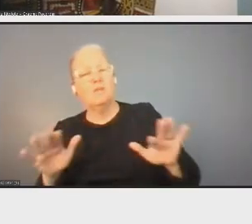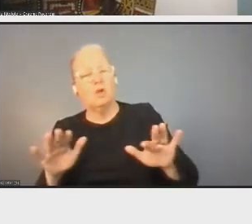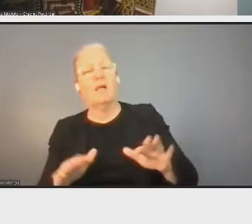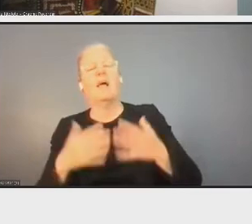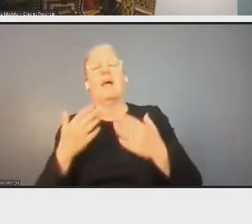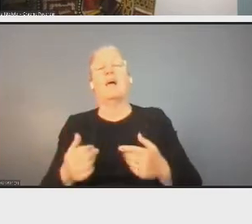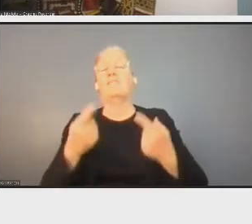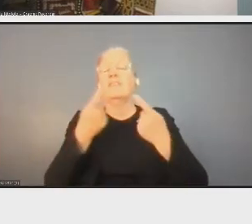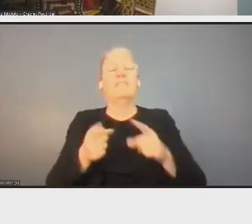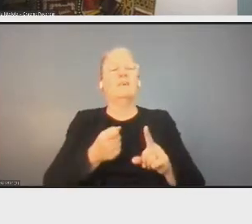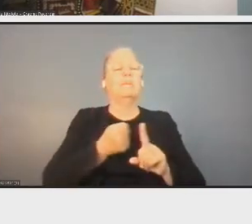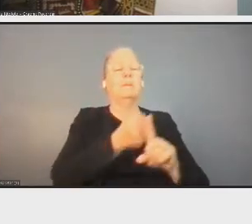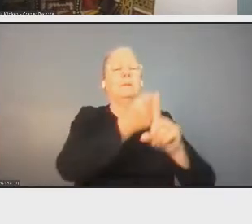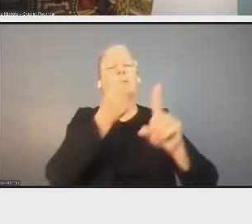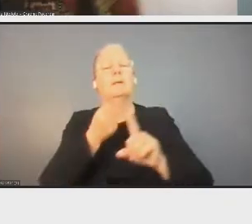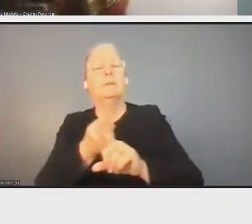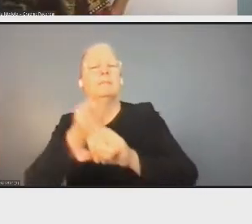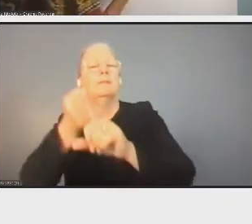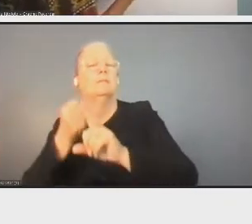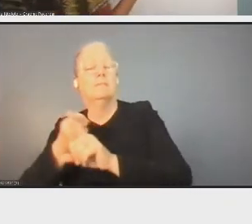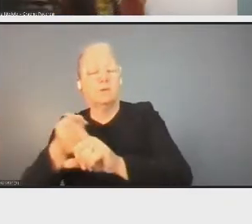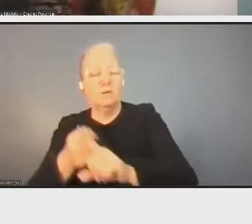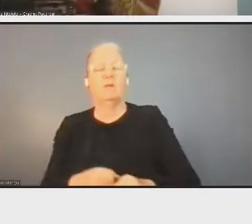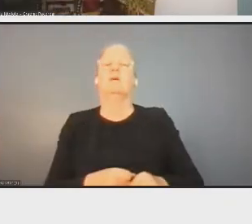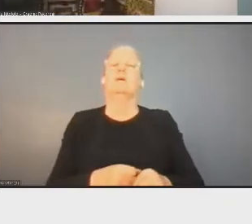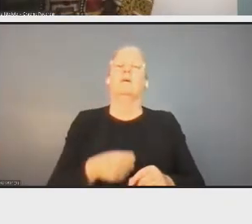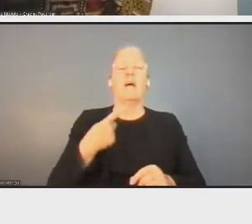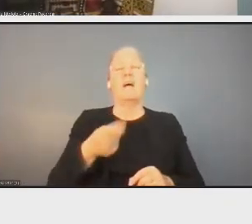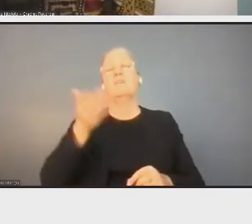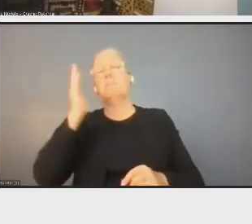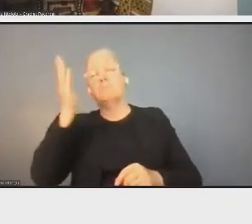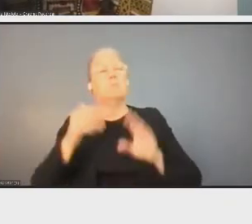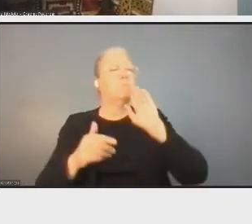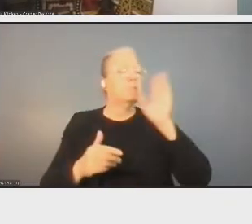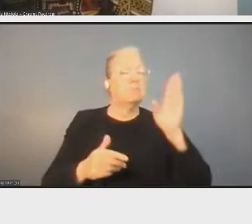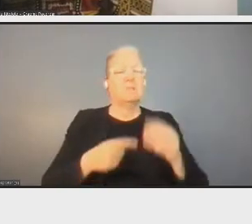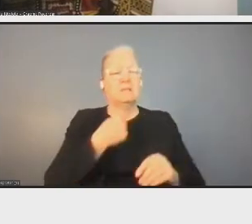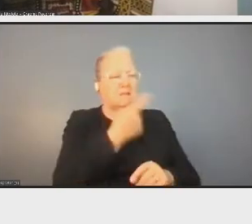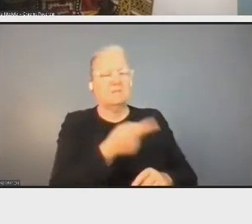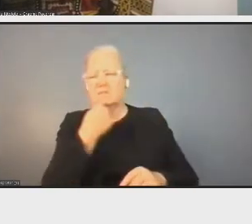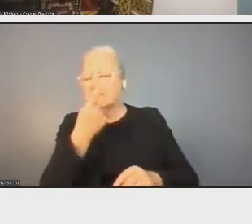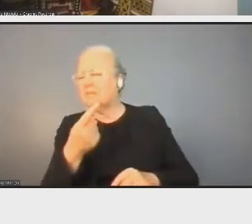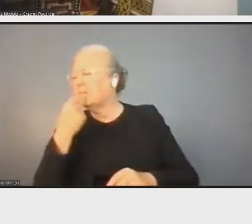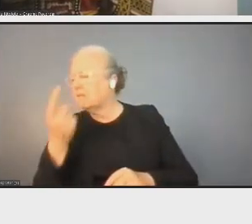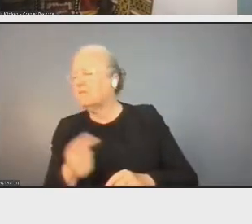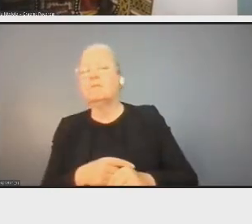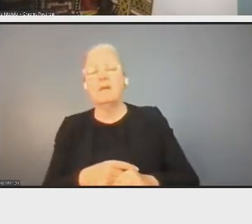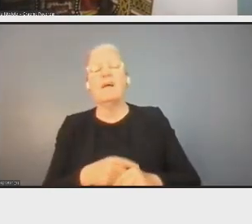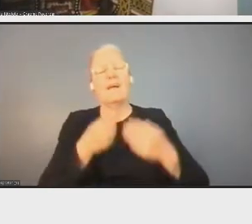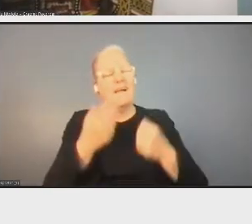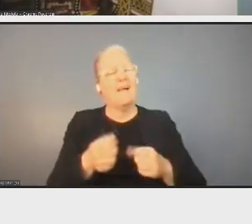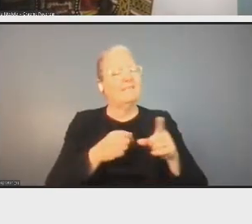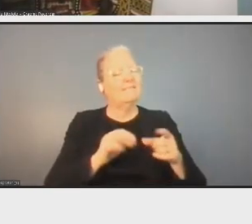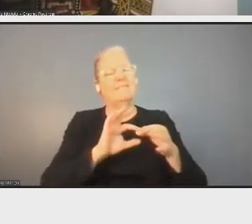then we've heard this over and over today from our various speakers, that they have been linked, and more often than not,